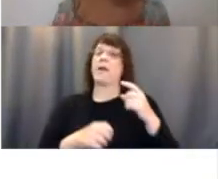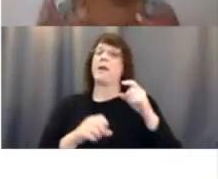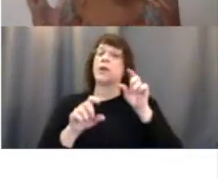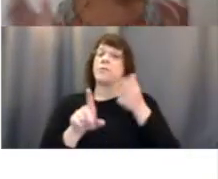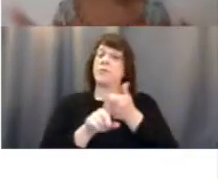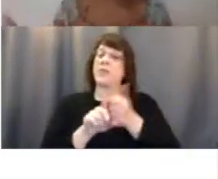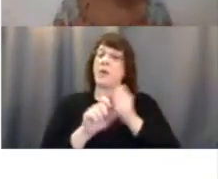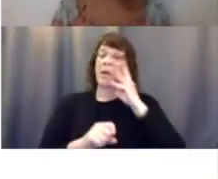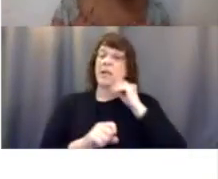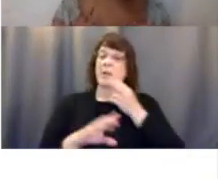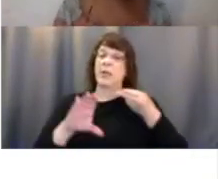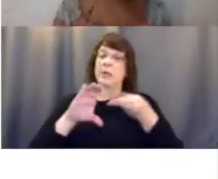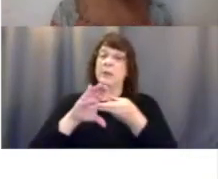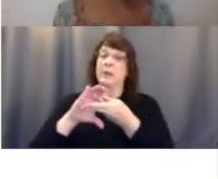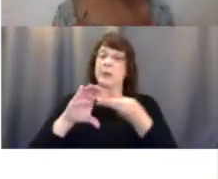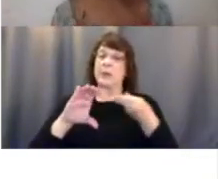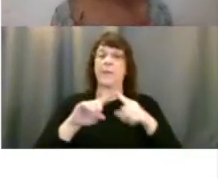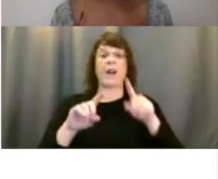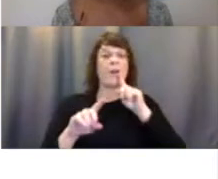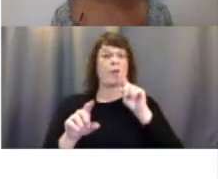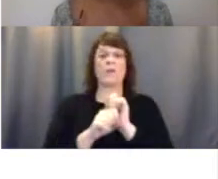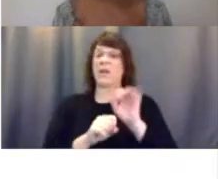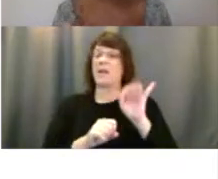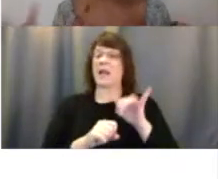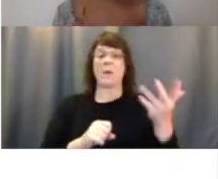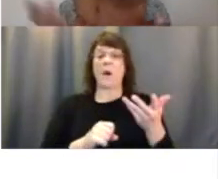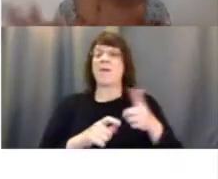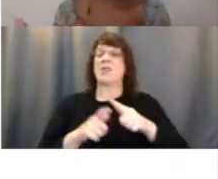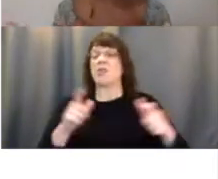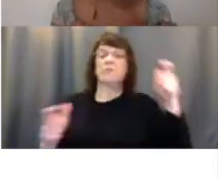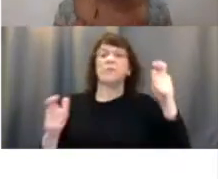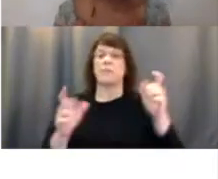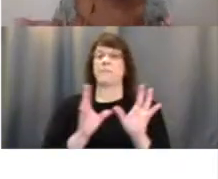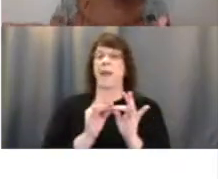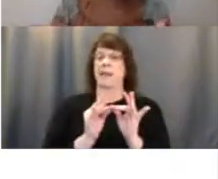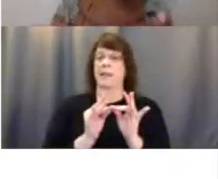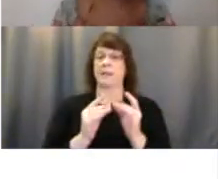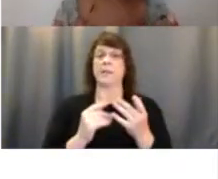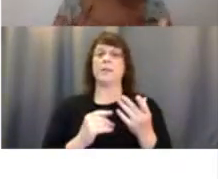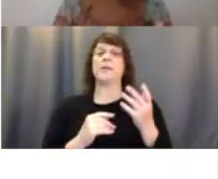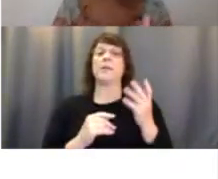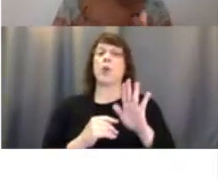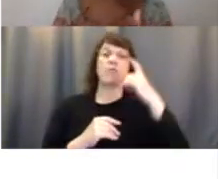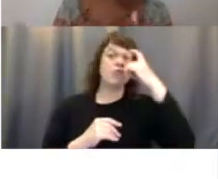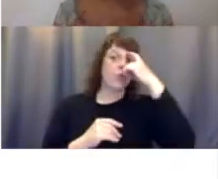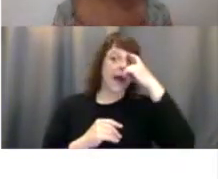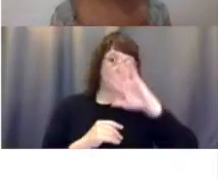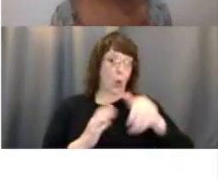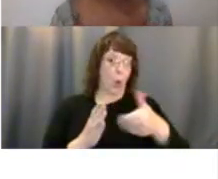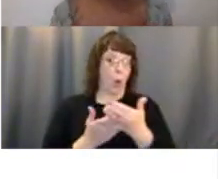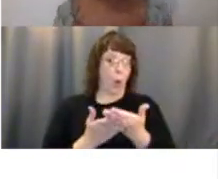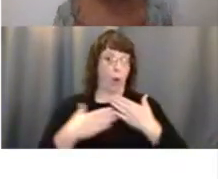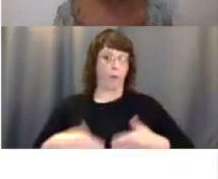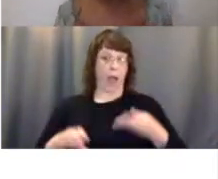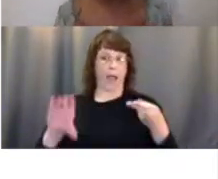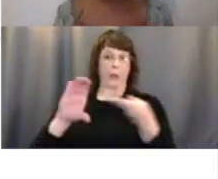really just a ginormous magnet. And with this magnet, we can put your brain or your entire self inside